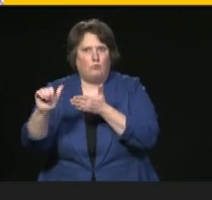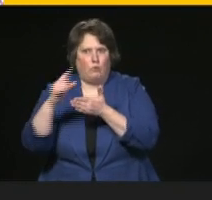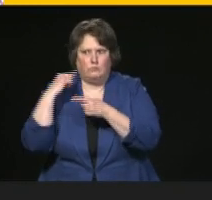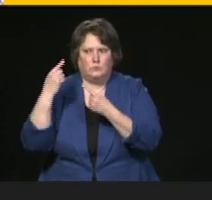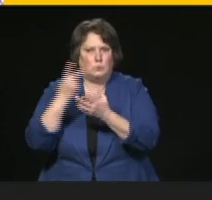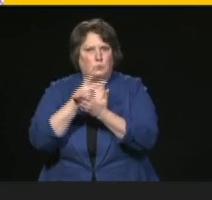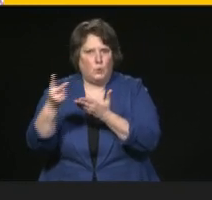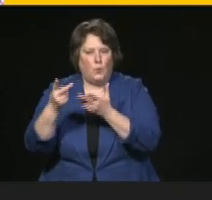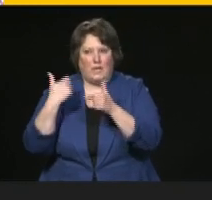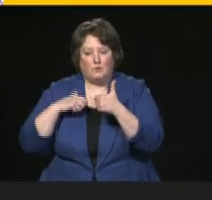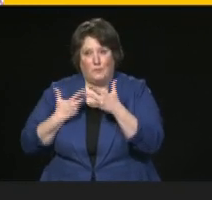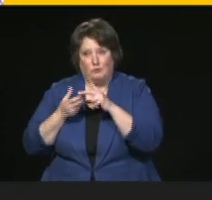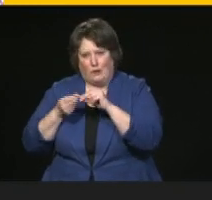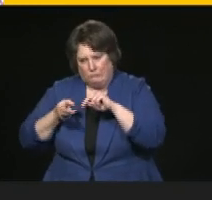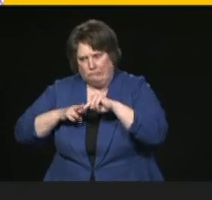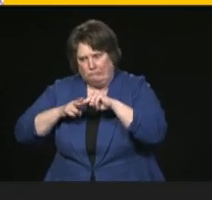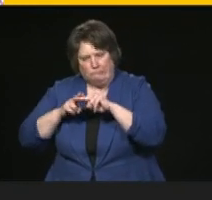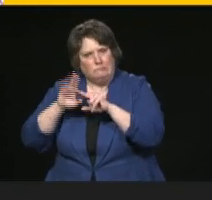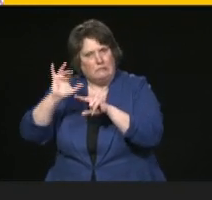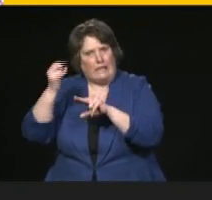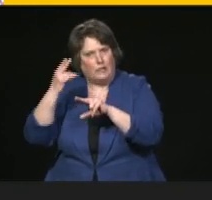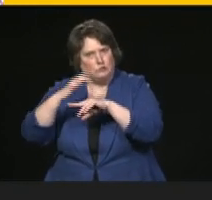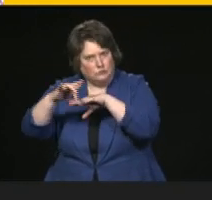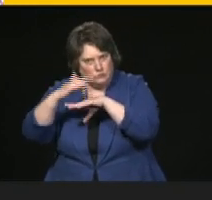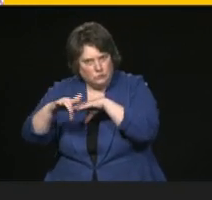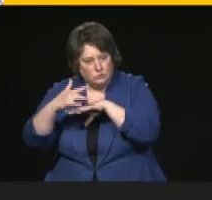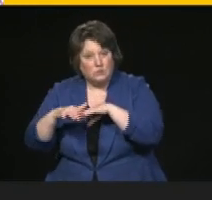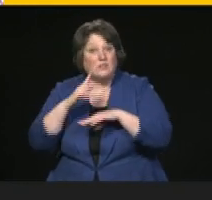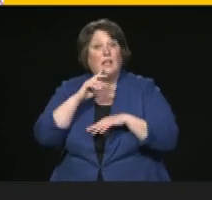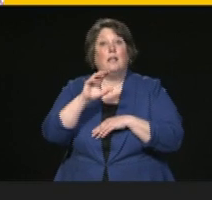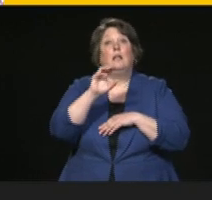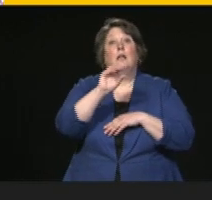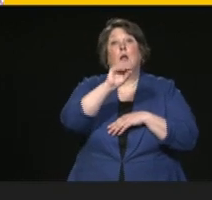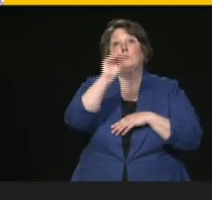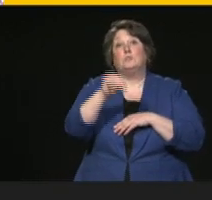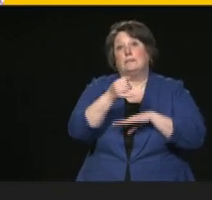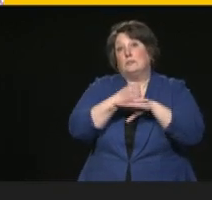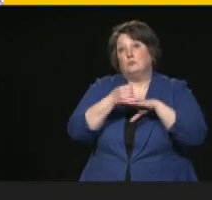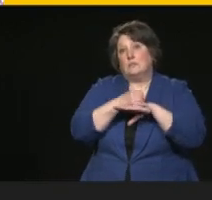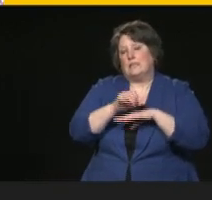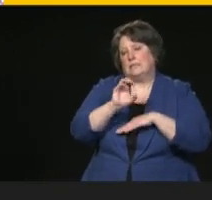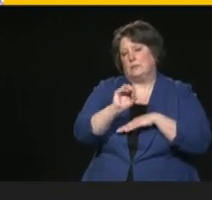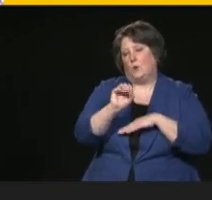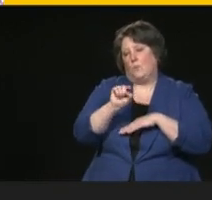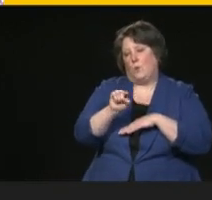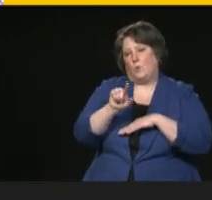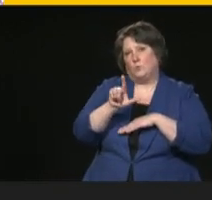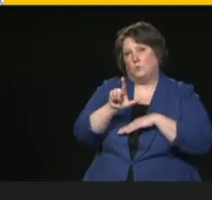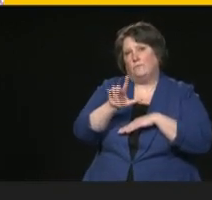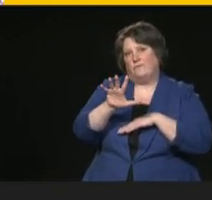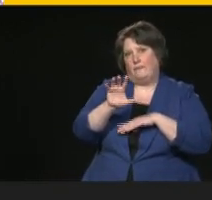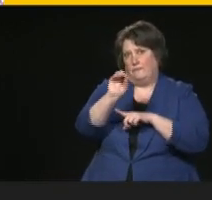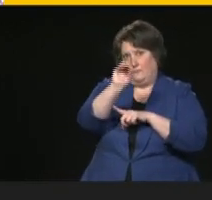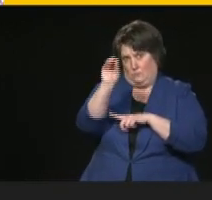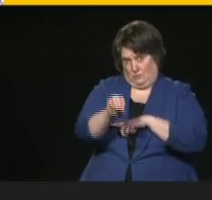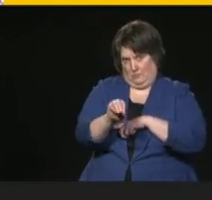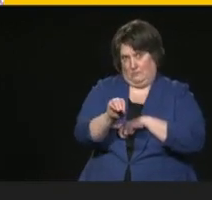to 0.25%, which for technical reasons we consider to be its lower